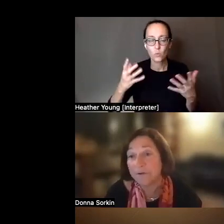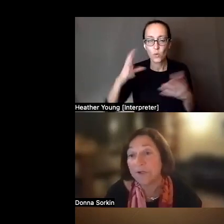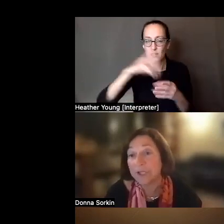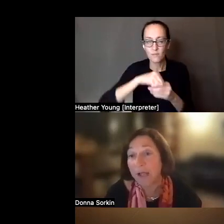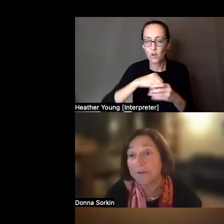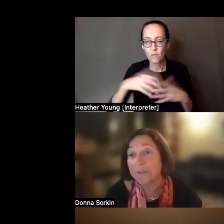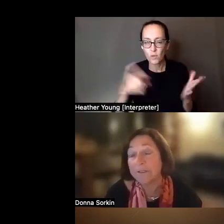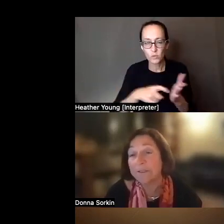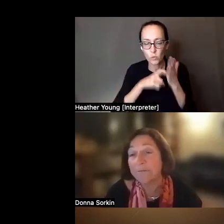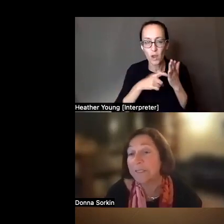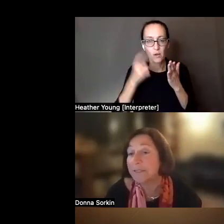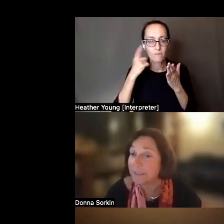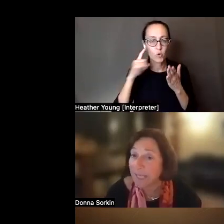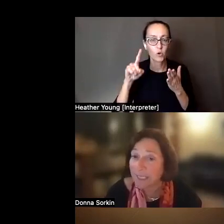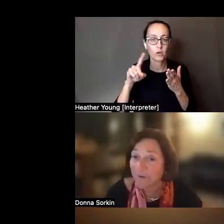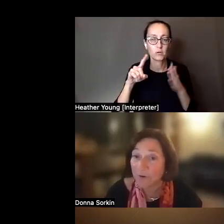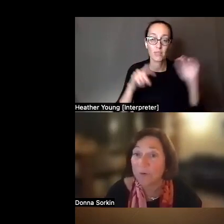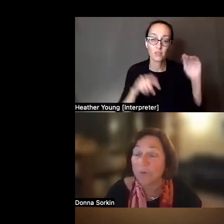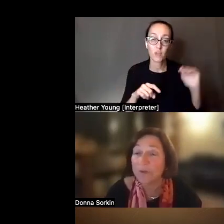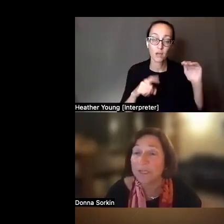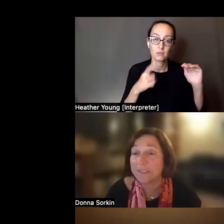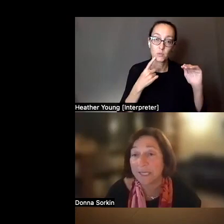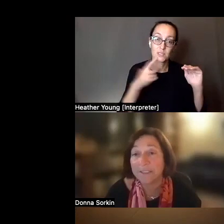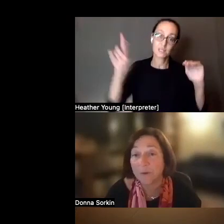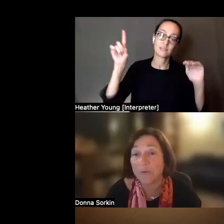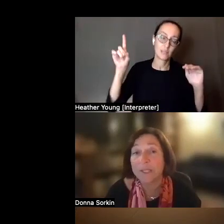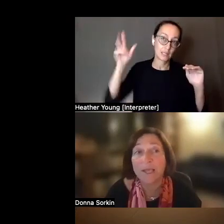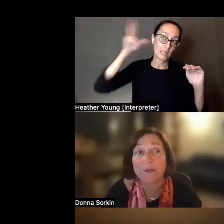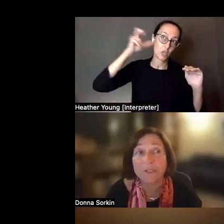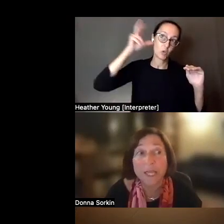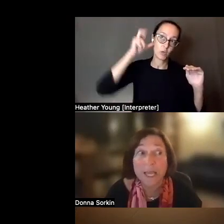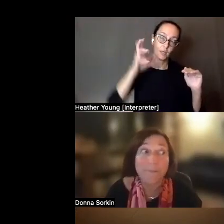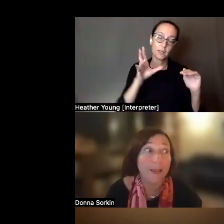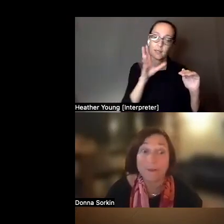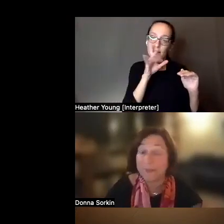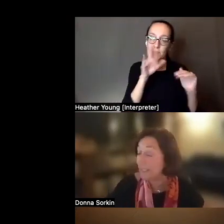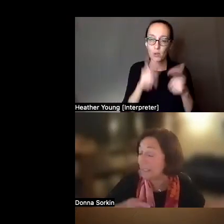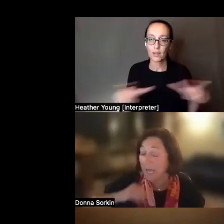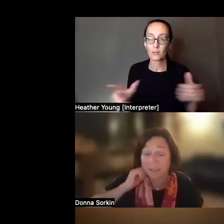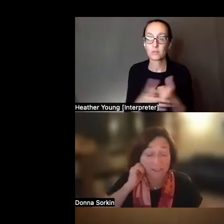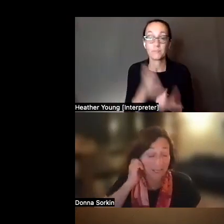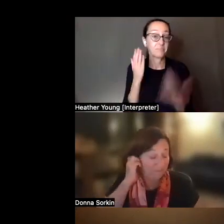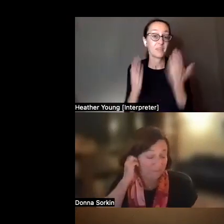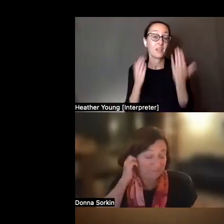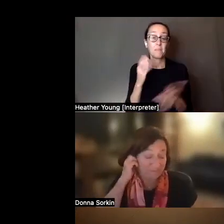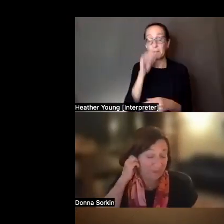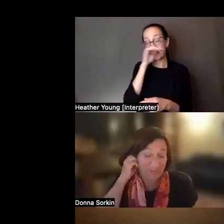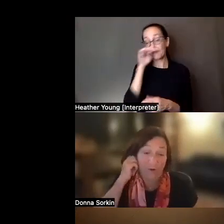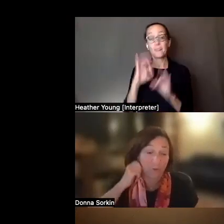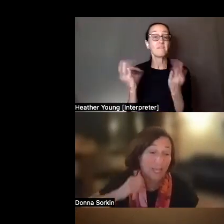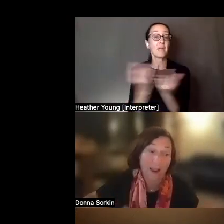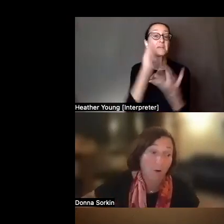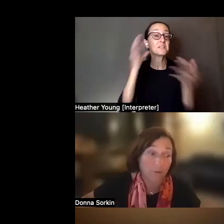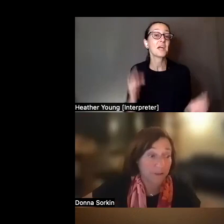for their child to be successful with listening and spoken language. And maybe they decide that they